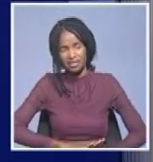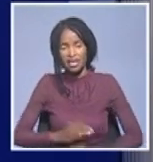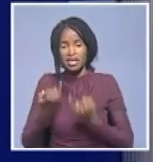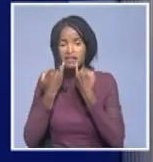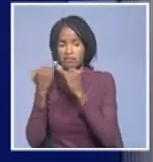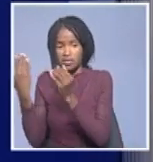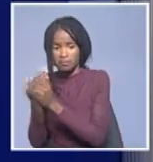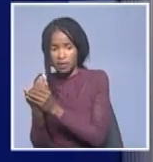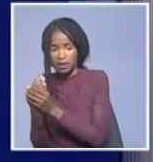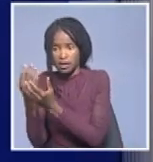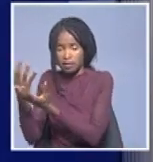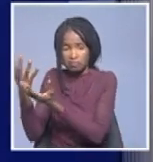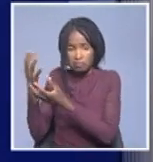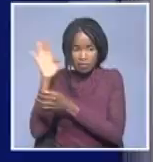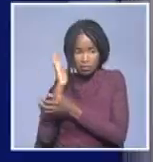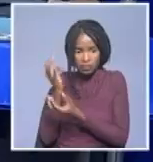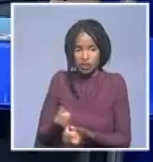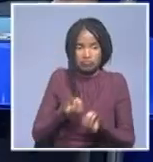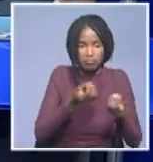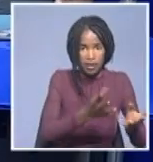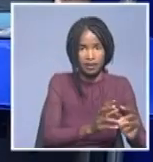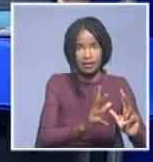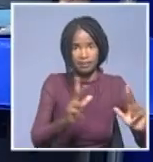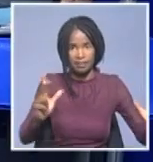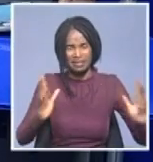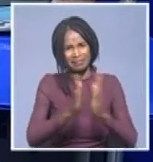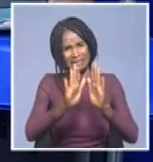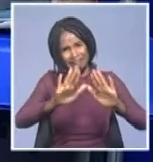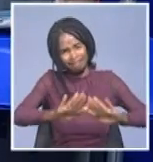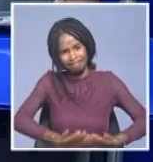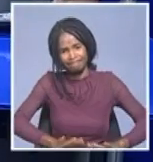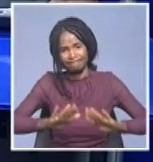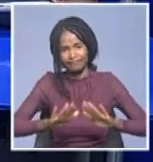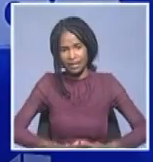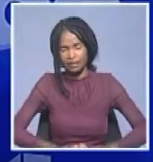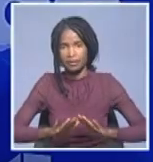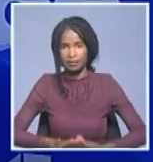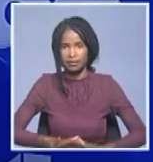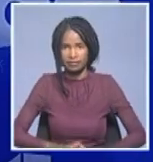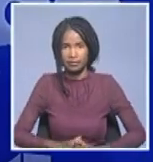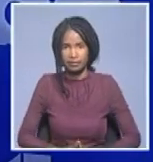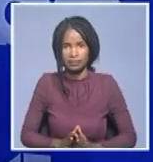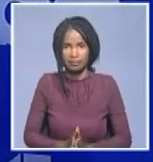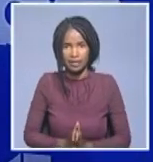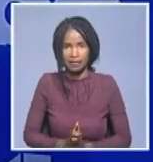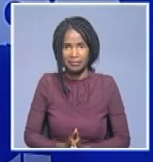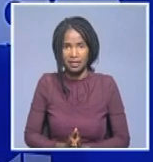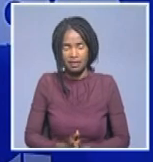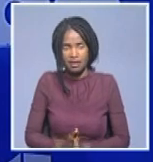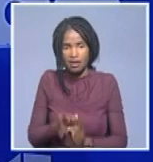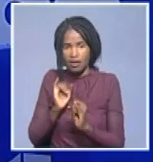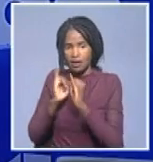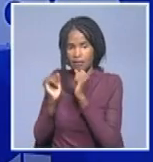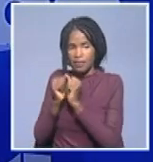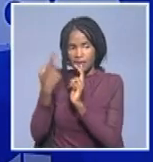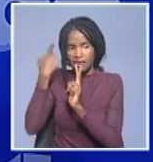development will inform the public. All right, Dr. Shangula, thank you so much. Most thank you. That was the Minister of Health and Social Services, Dr. Kalumbi